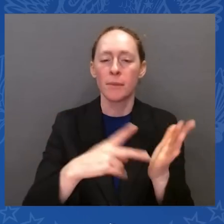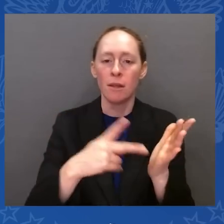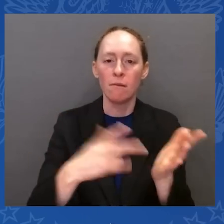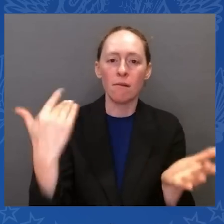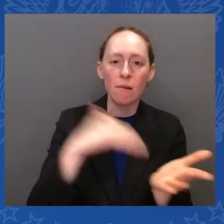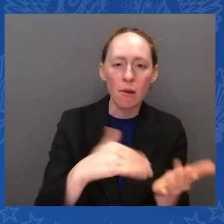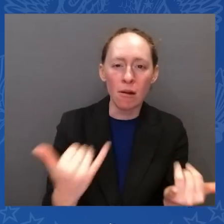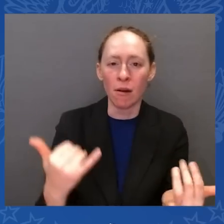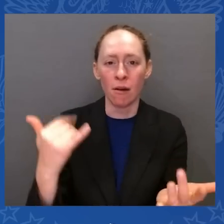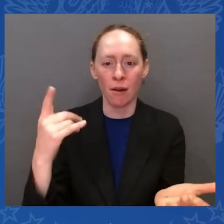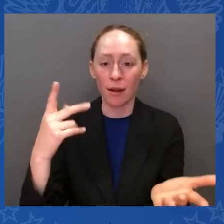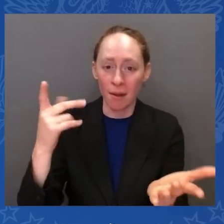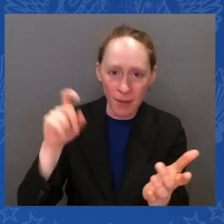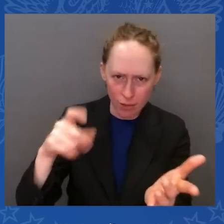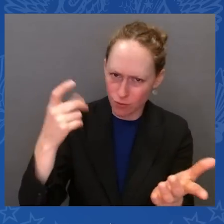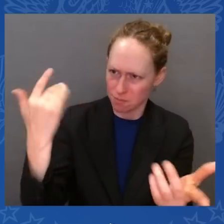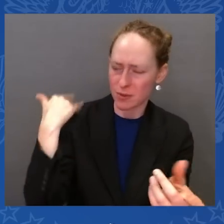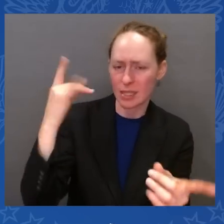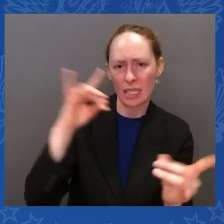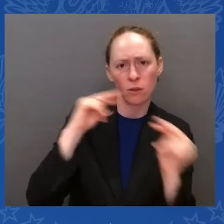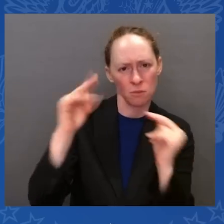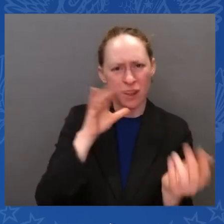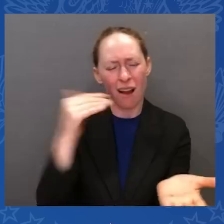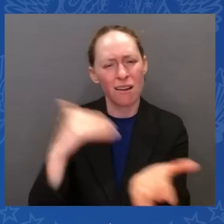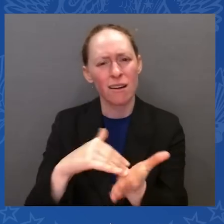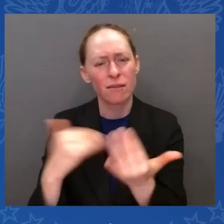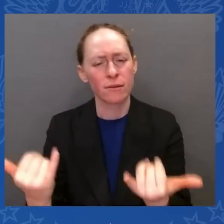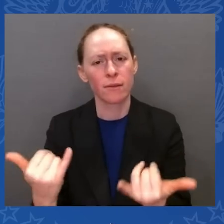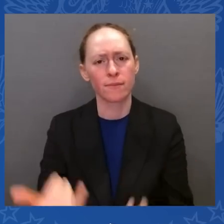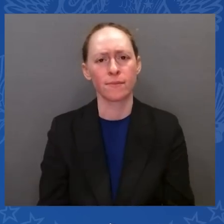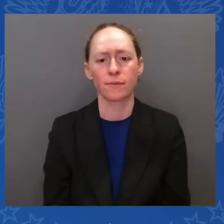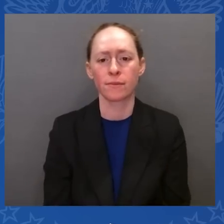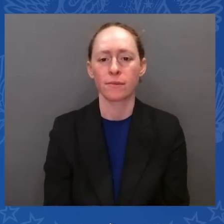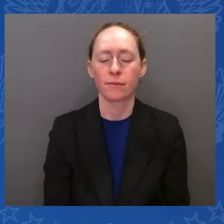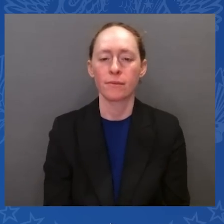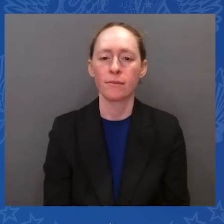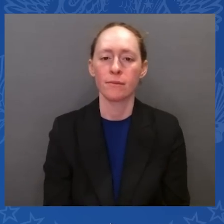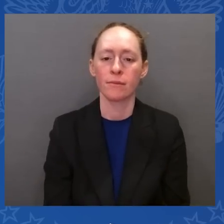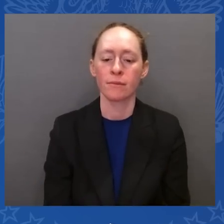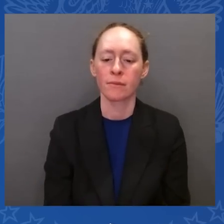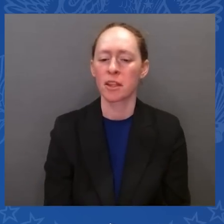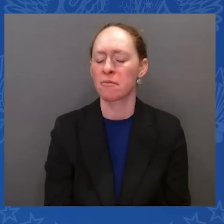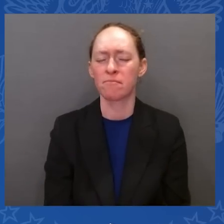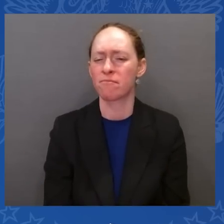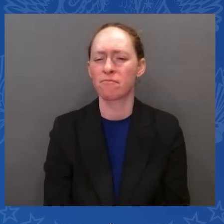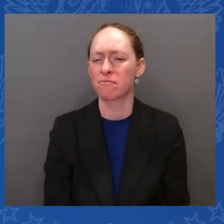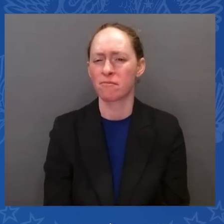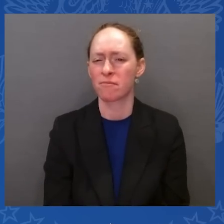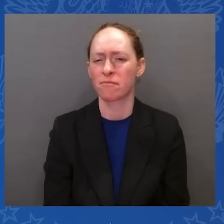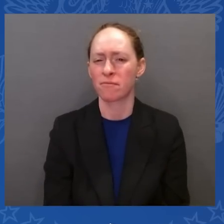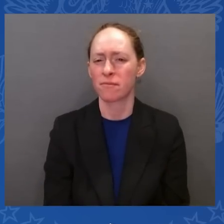have discussions over raising the debt limit? No, in the sense that